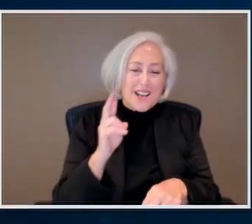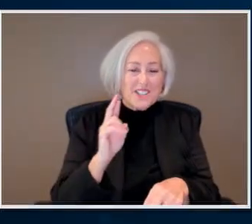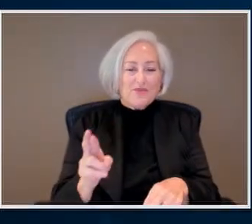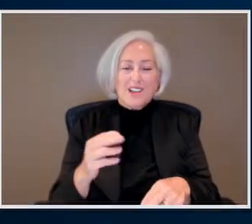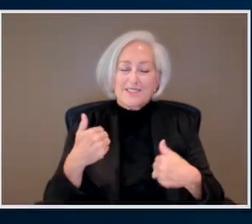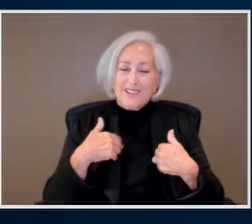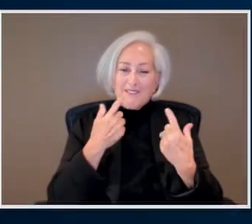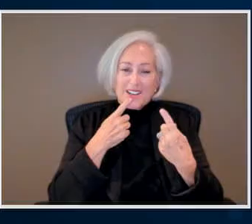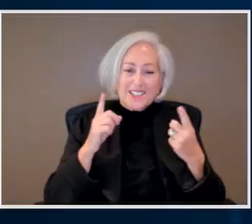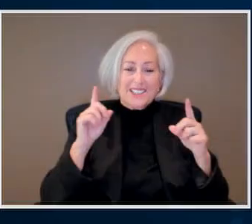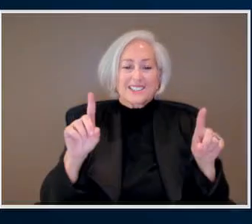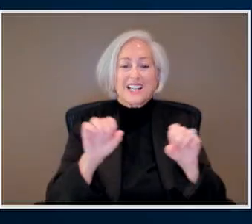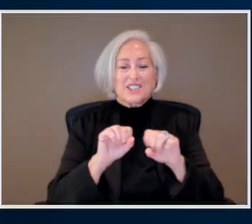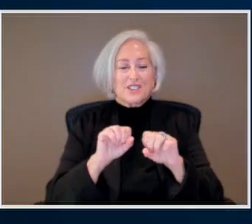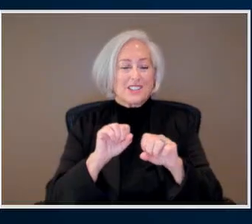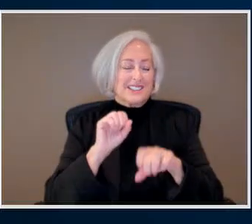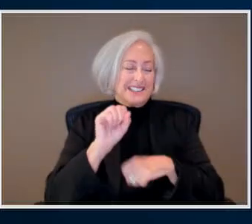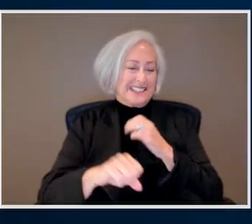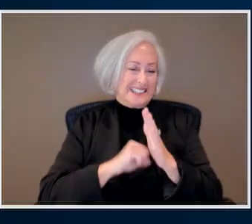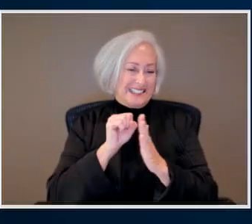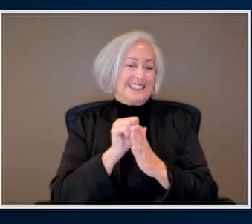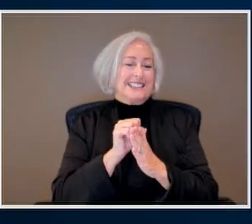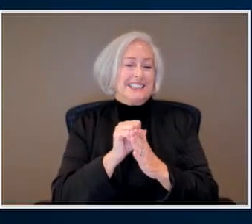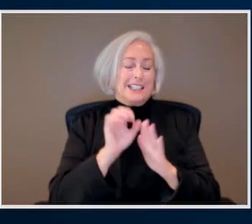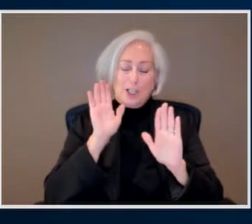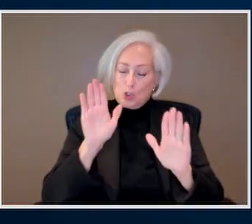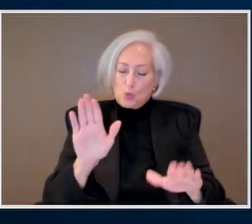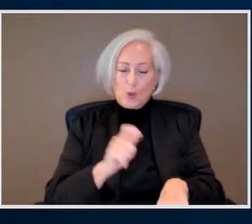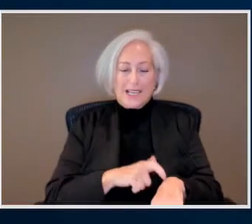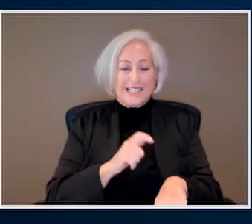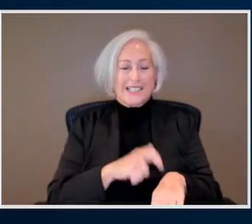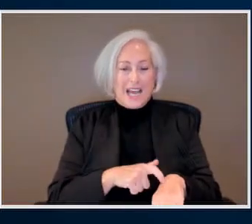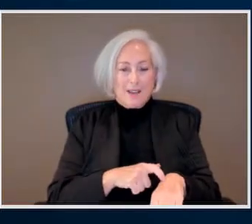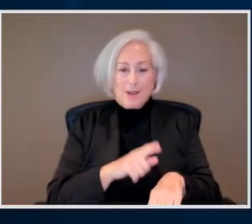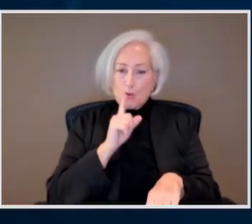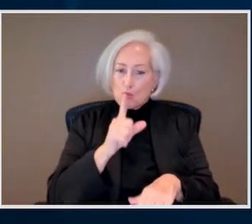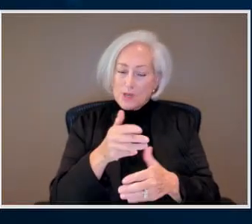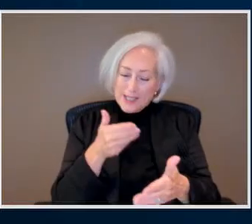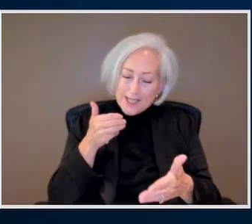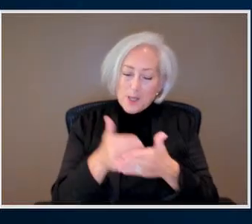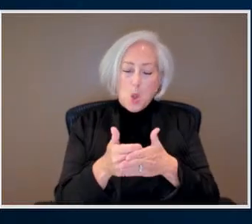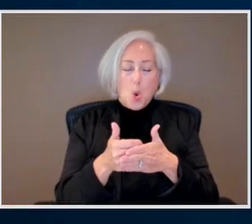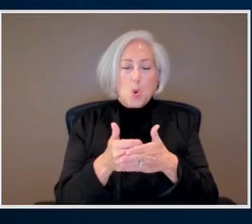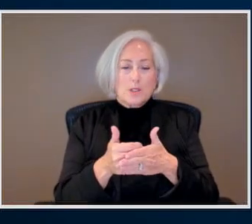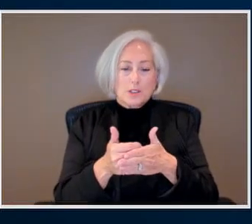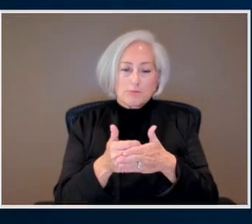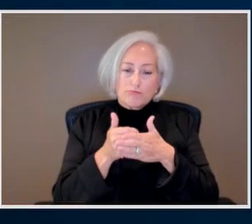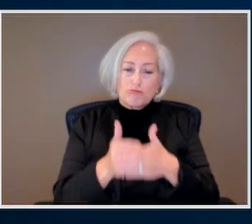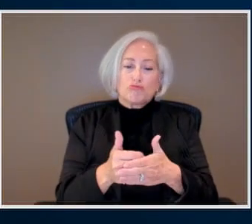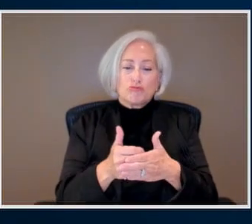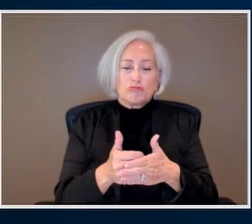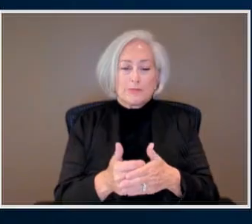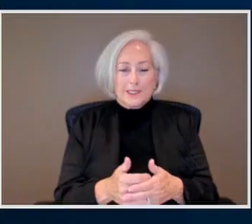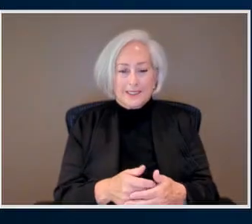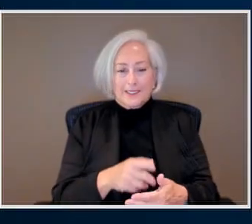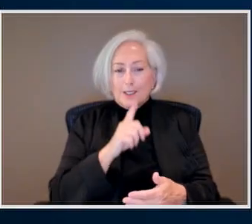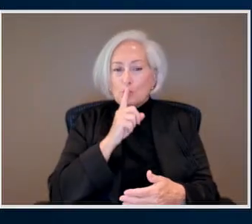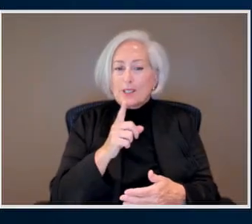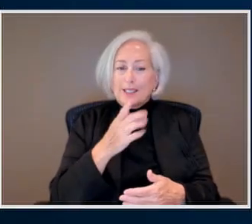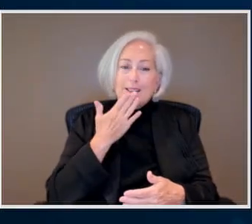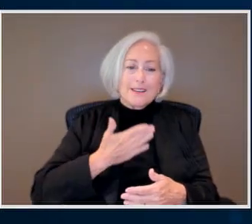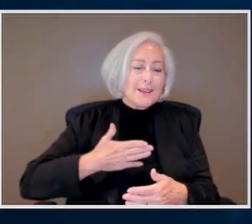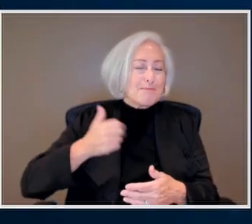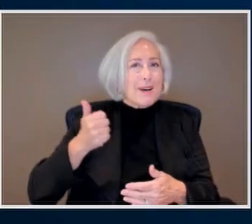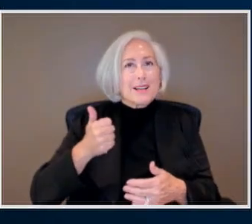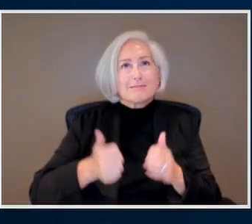seasons, and it was a great time. We were all super close, and it was by far one of the most